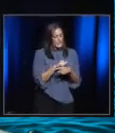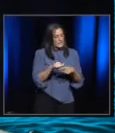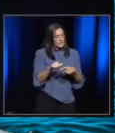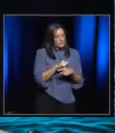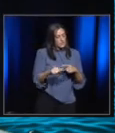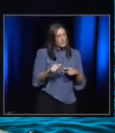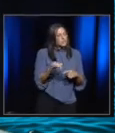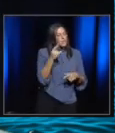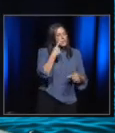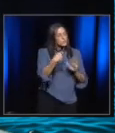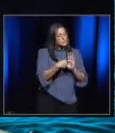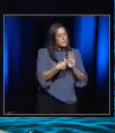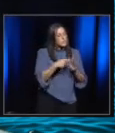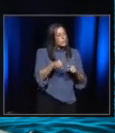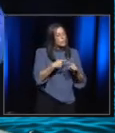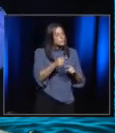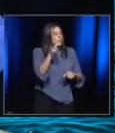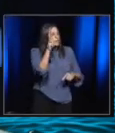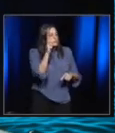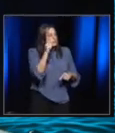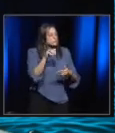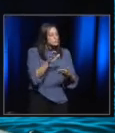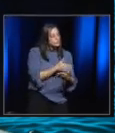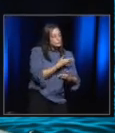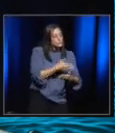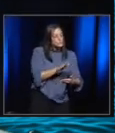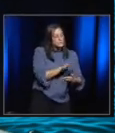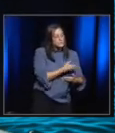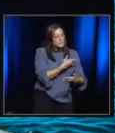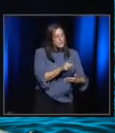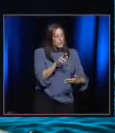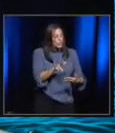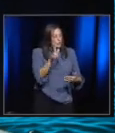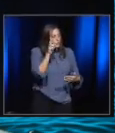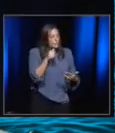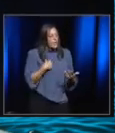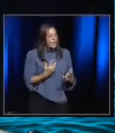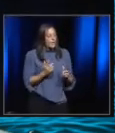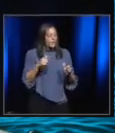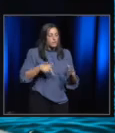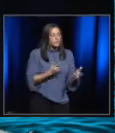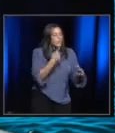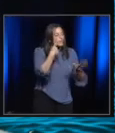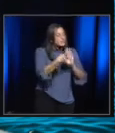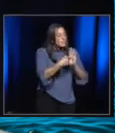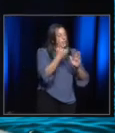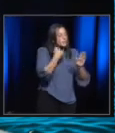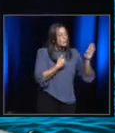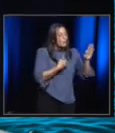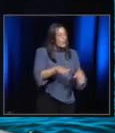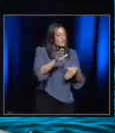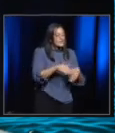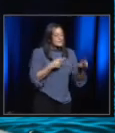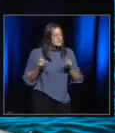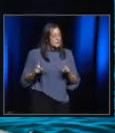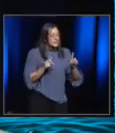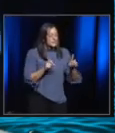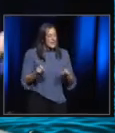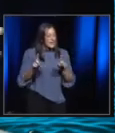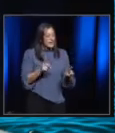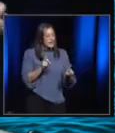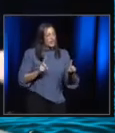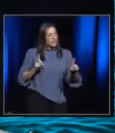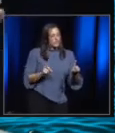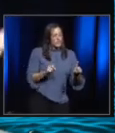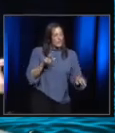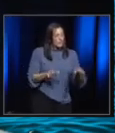like, you start moving to the beat of music, or you fall into step with somebody you're walking with. You entrain to their rhythm. But I think it's